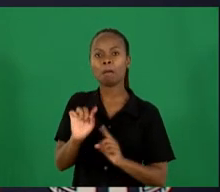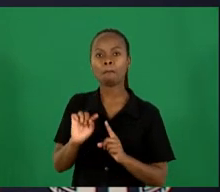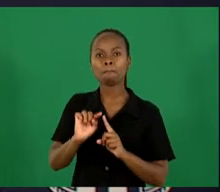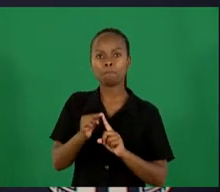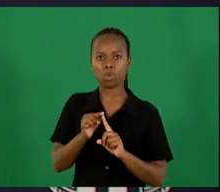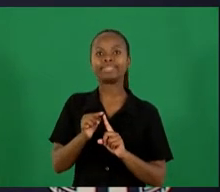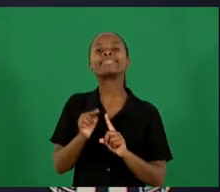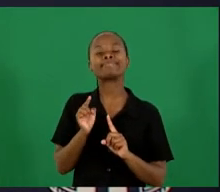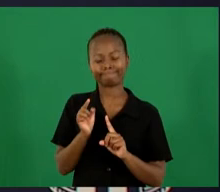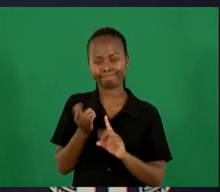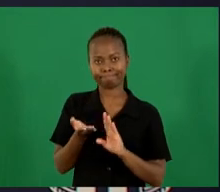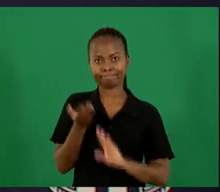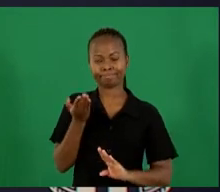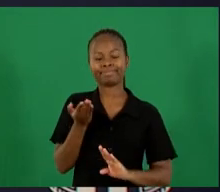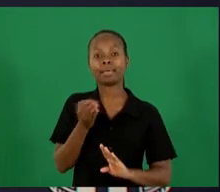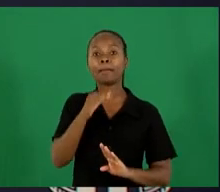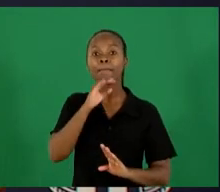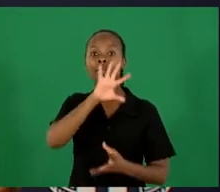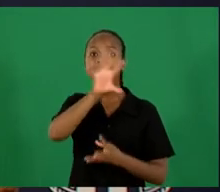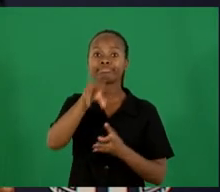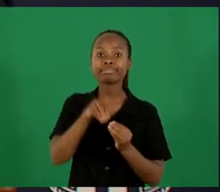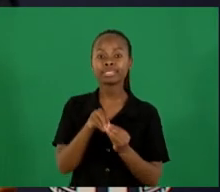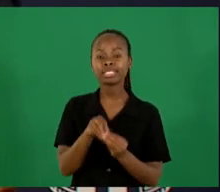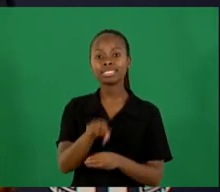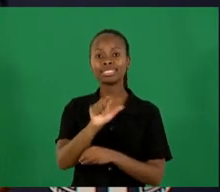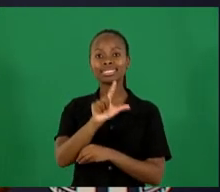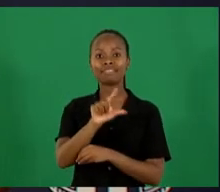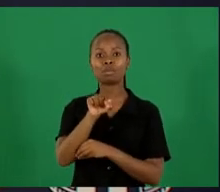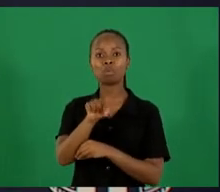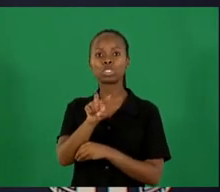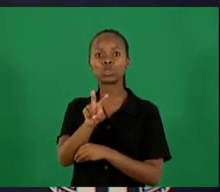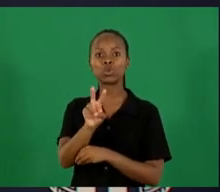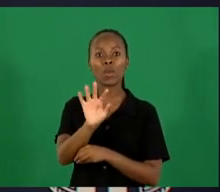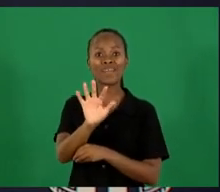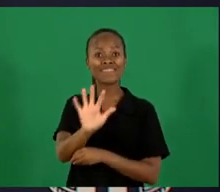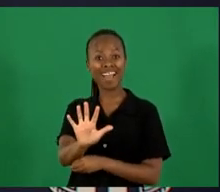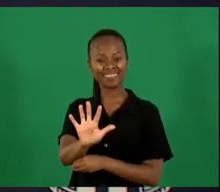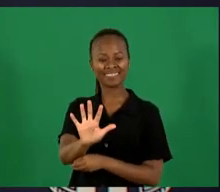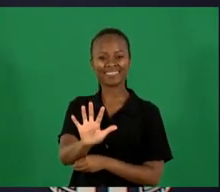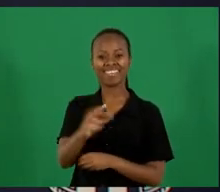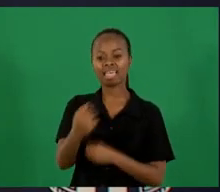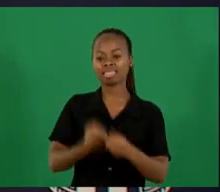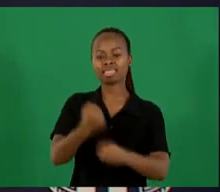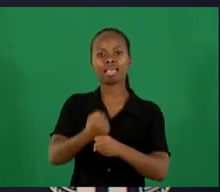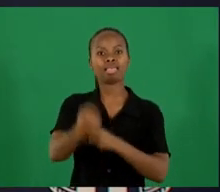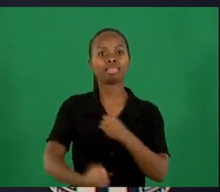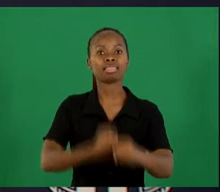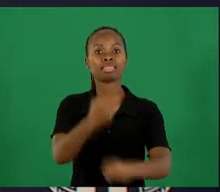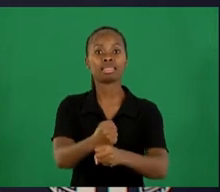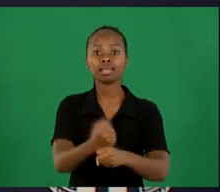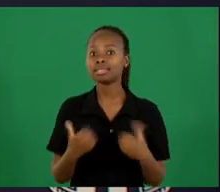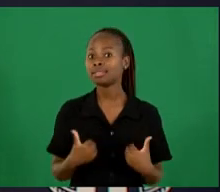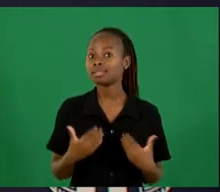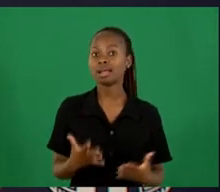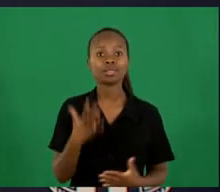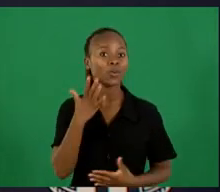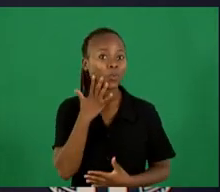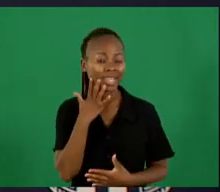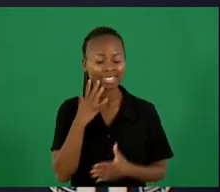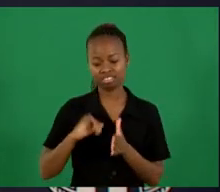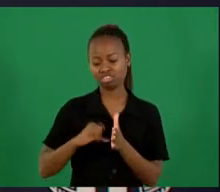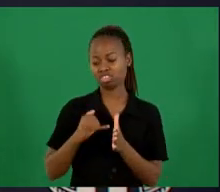to 7.25% per annum with effect from the 27th of January